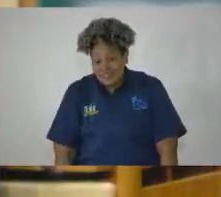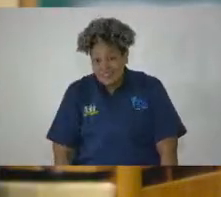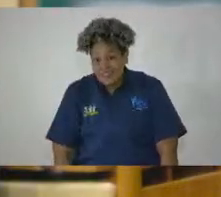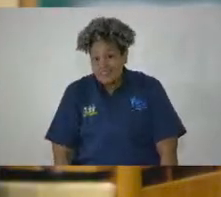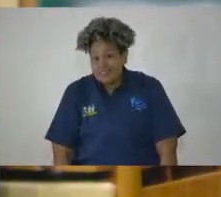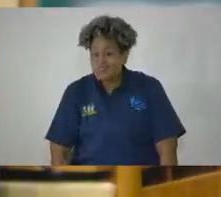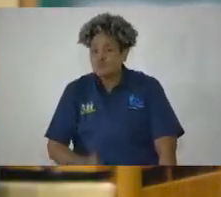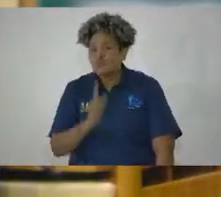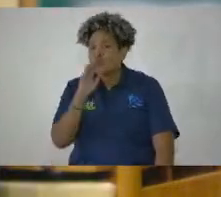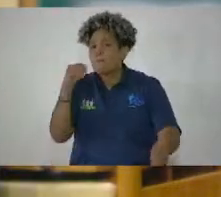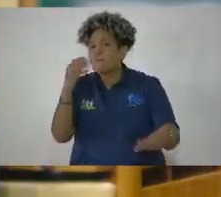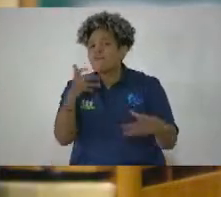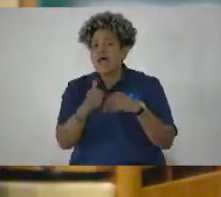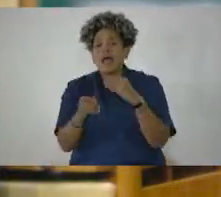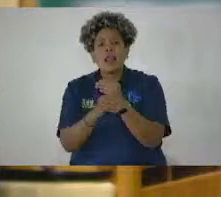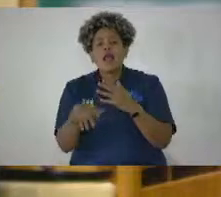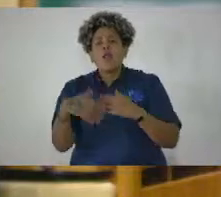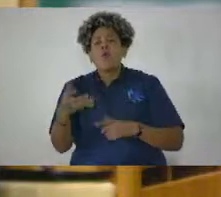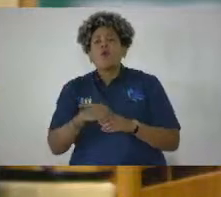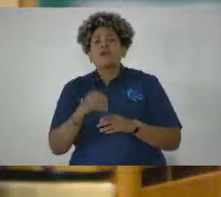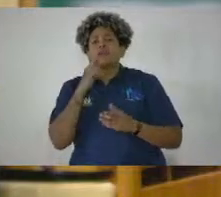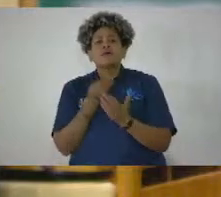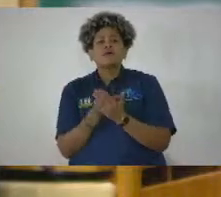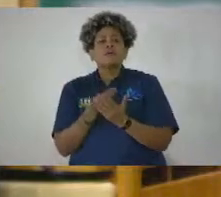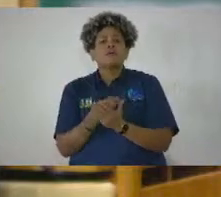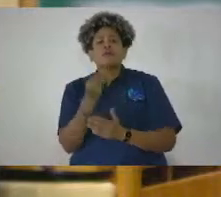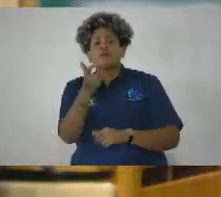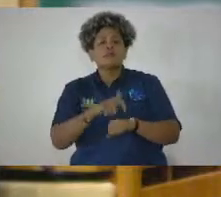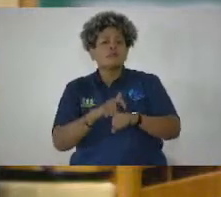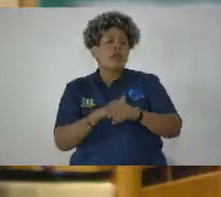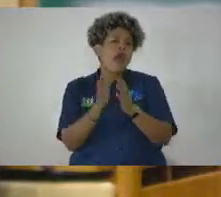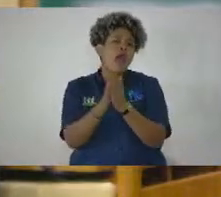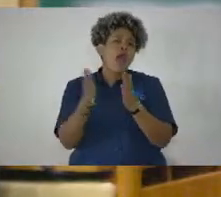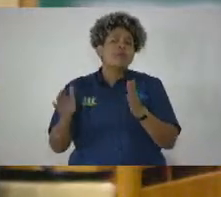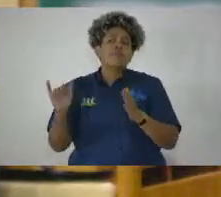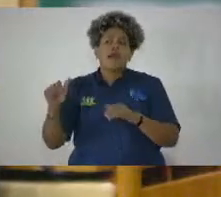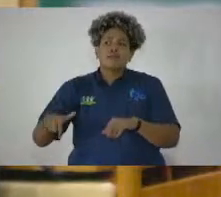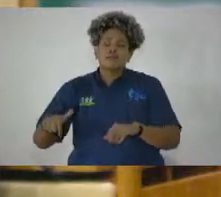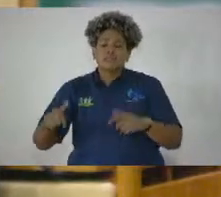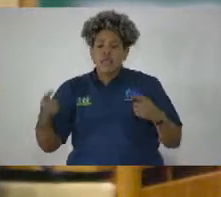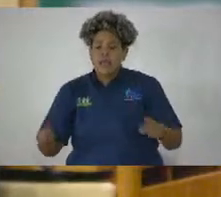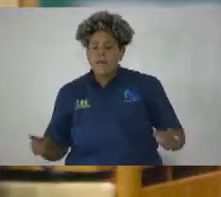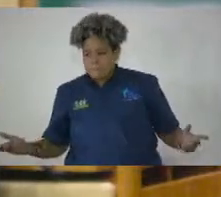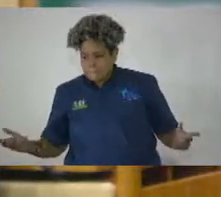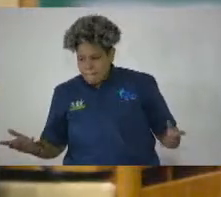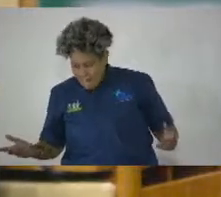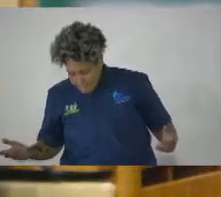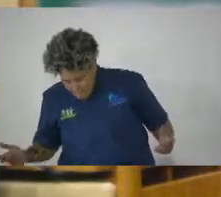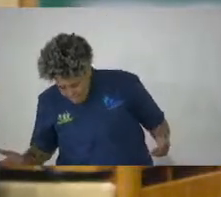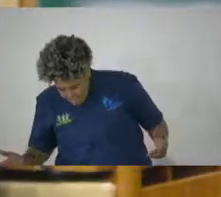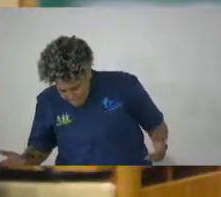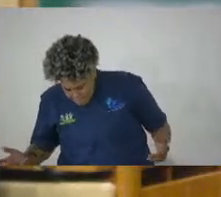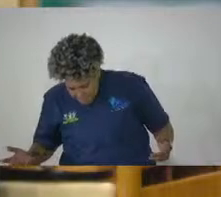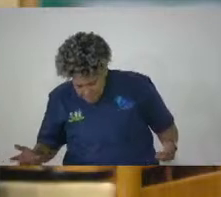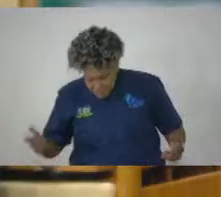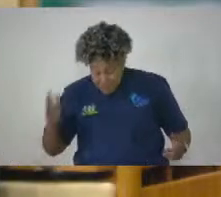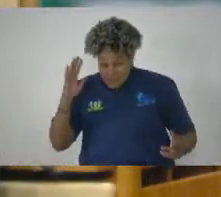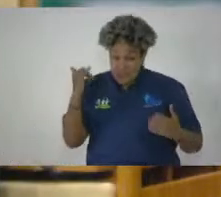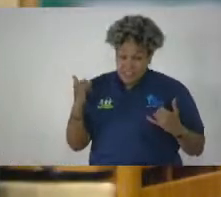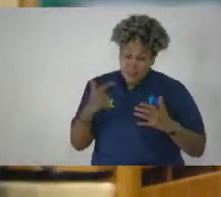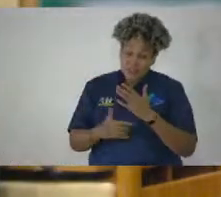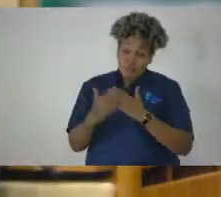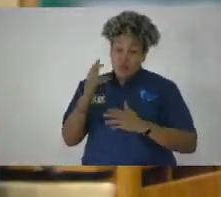to provide income at a time such as this. And Mr. Speaker, as at this